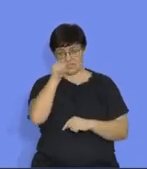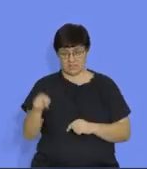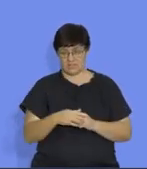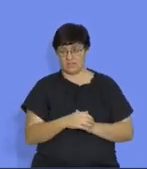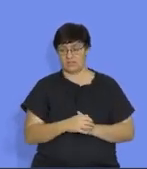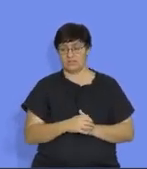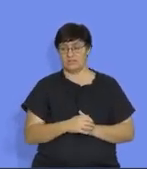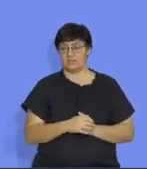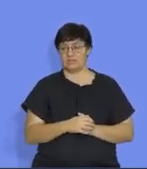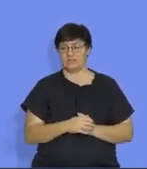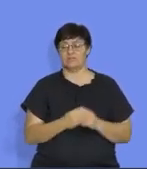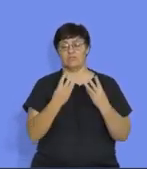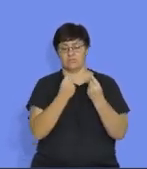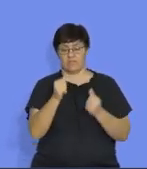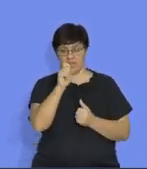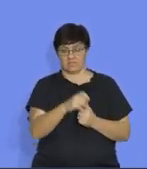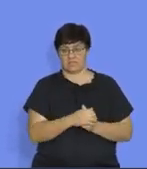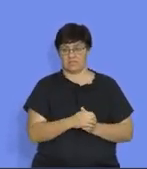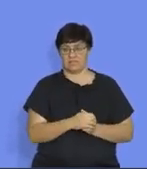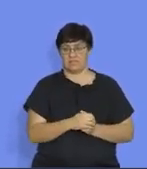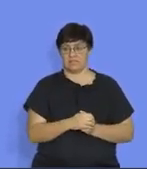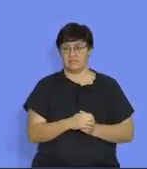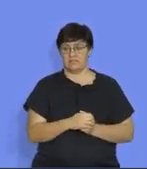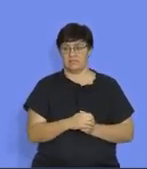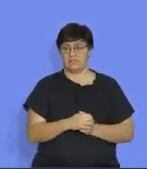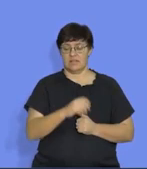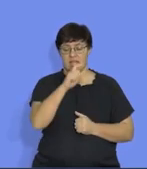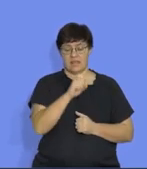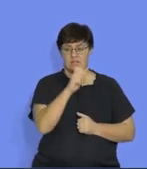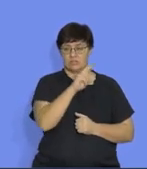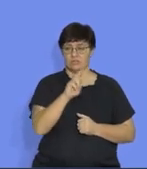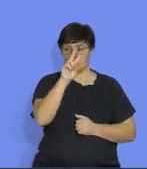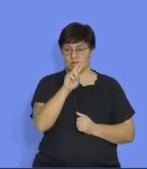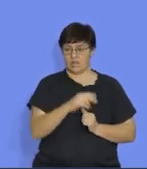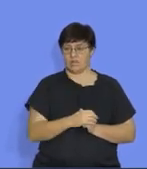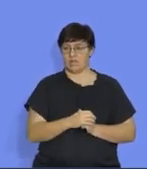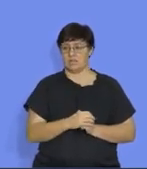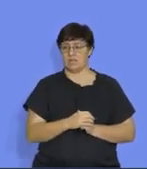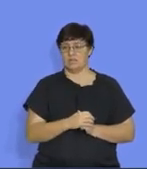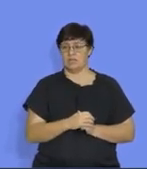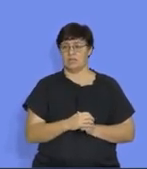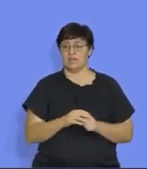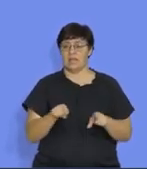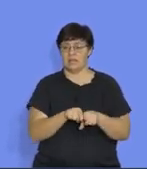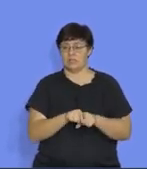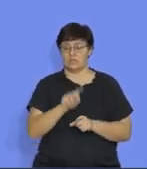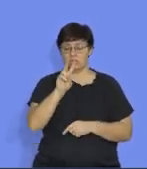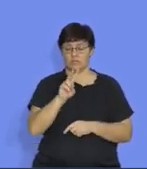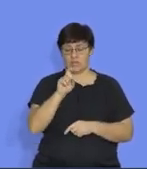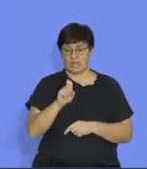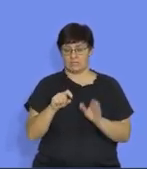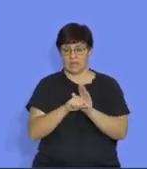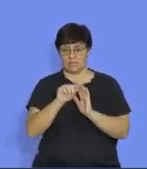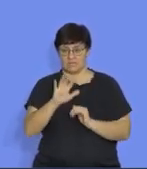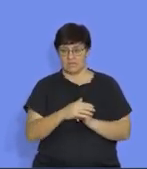here in order to solve for x. So I'm going to have x squared is equal to 2x minus